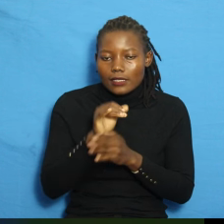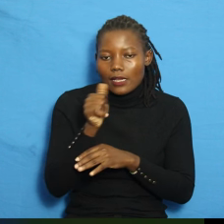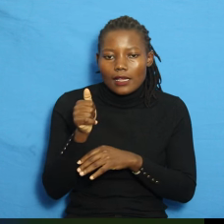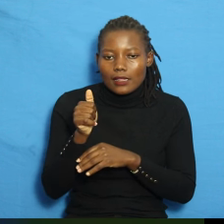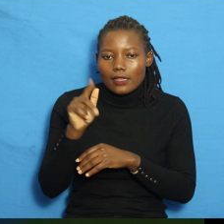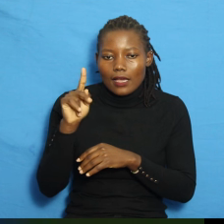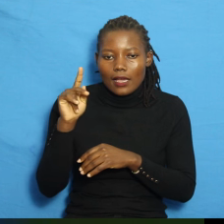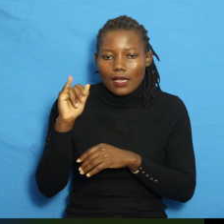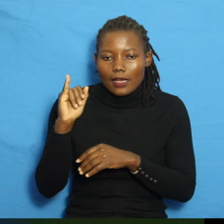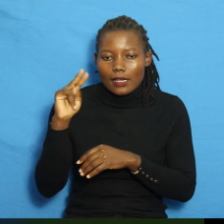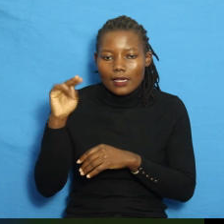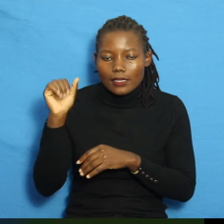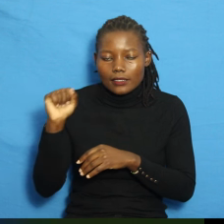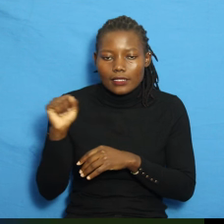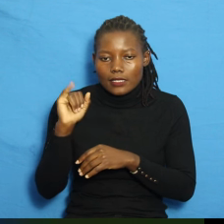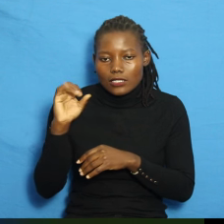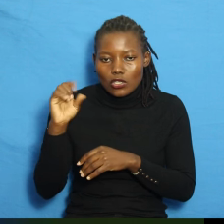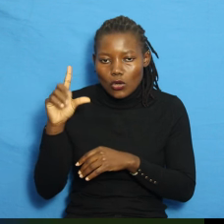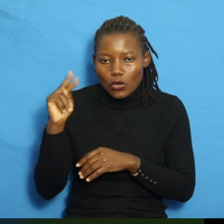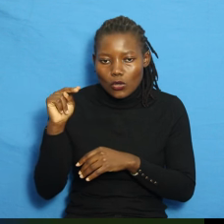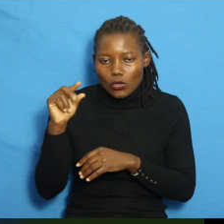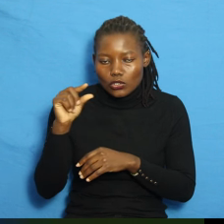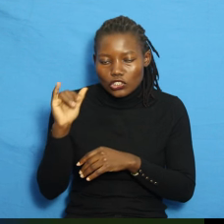Now, kinesiology is really what